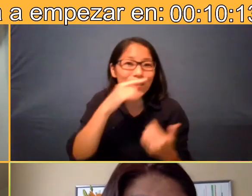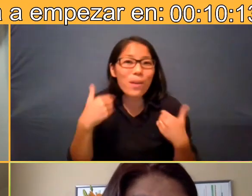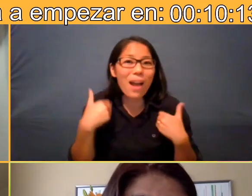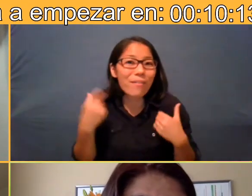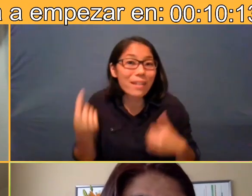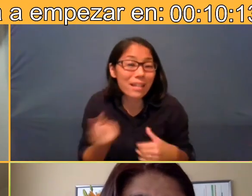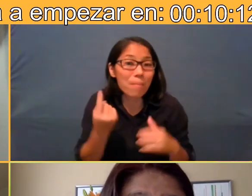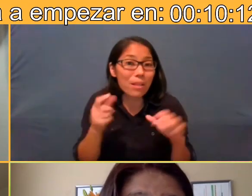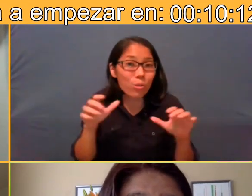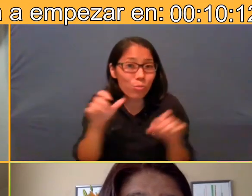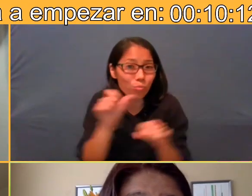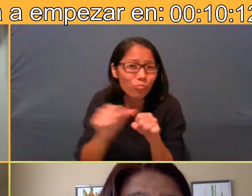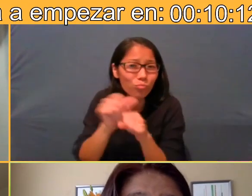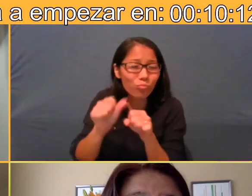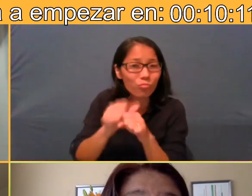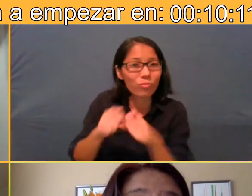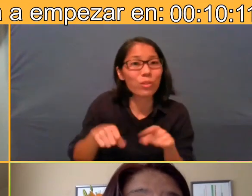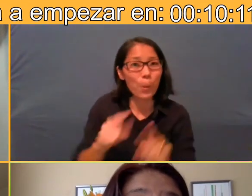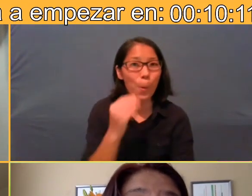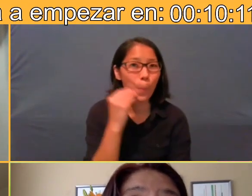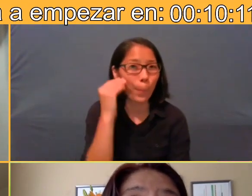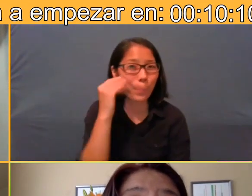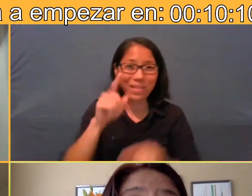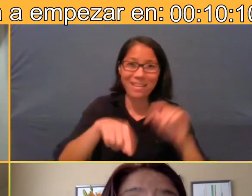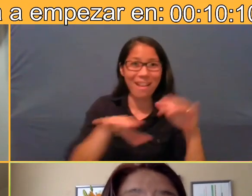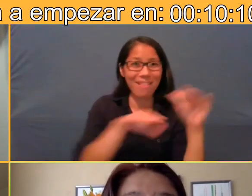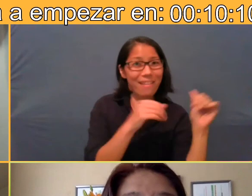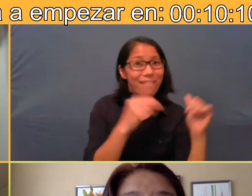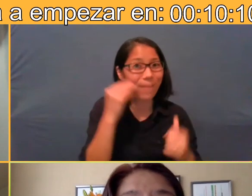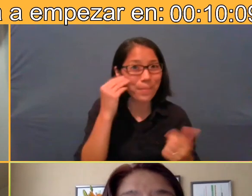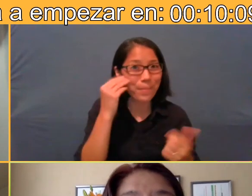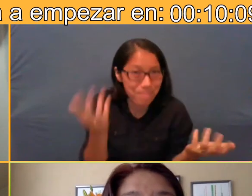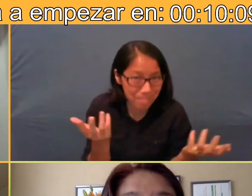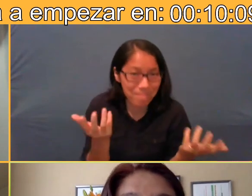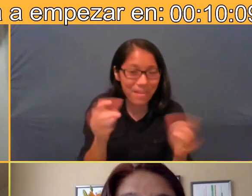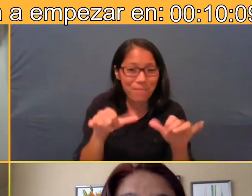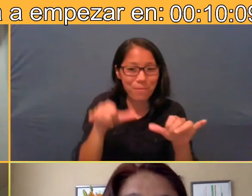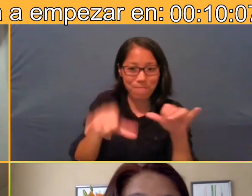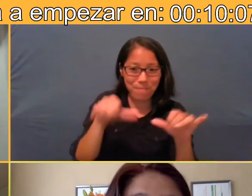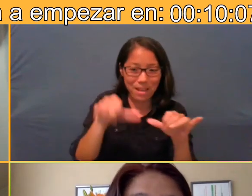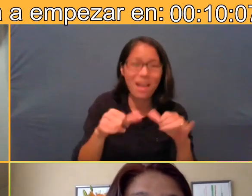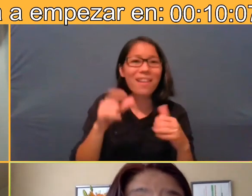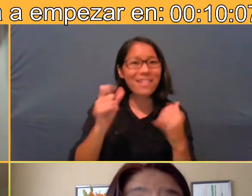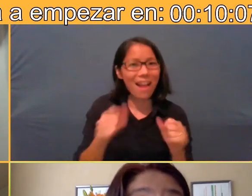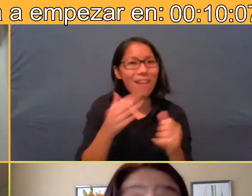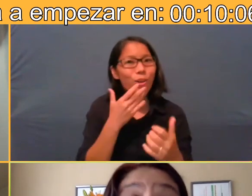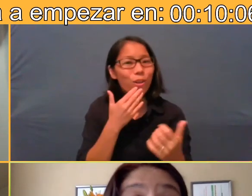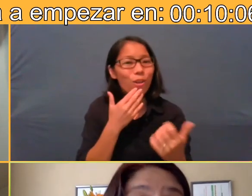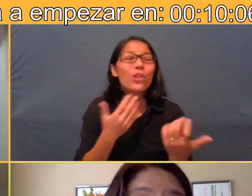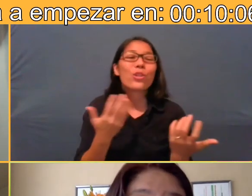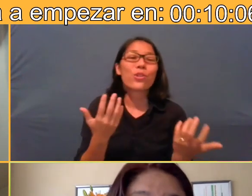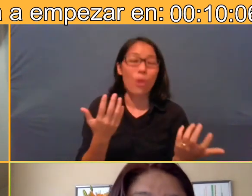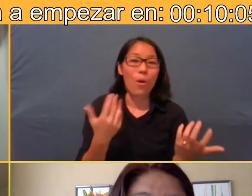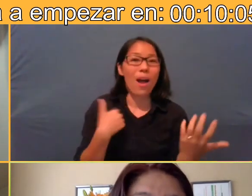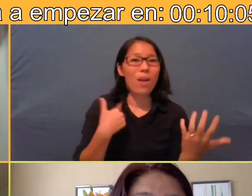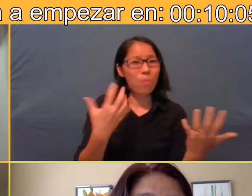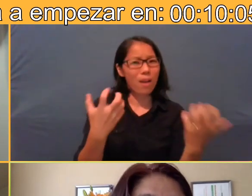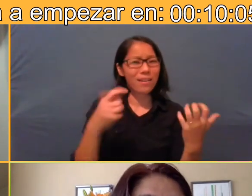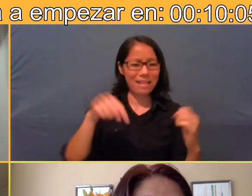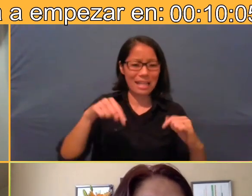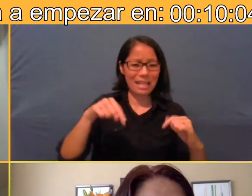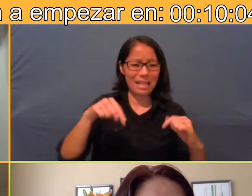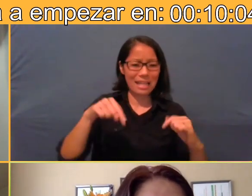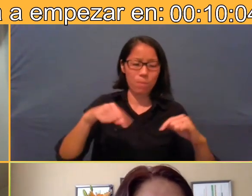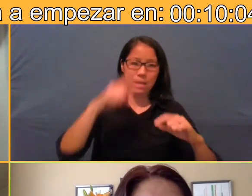at home, if they couldn't leave. And I wanted what they had to do to be from a place of just imagination,